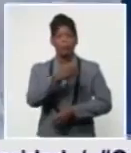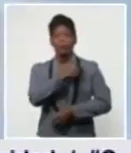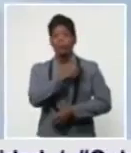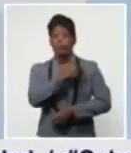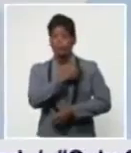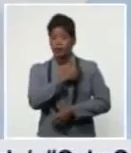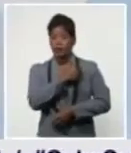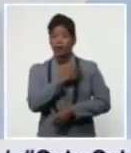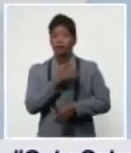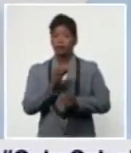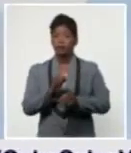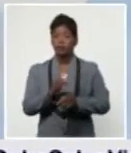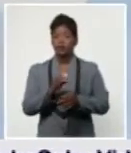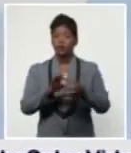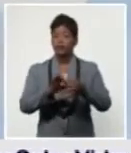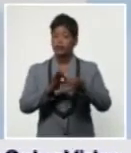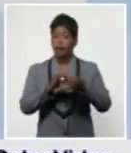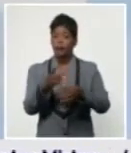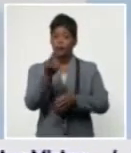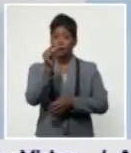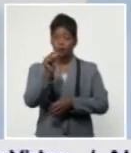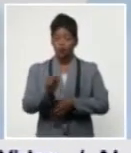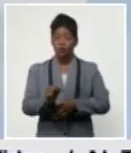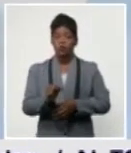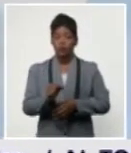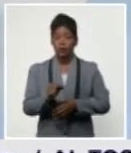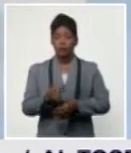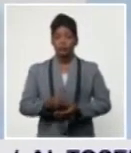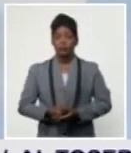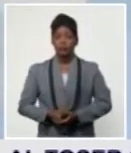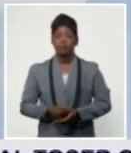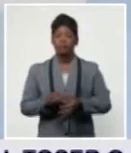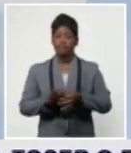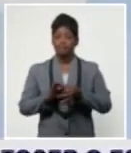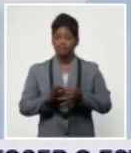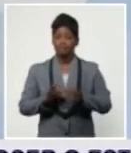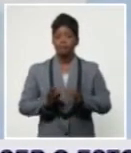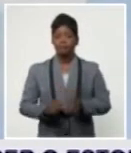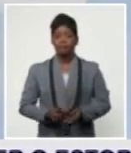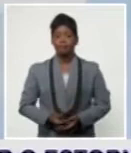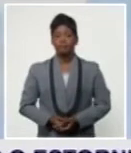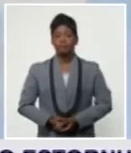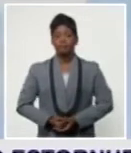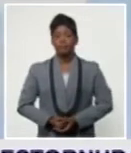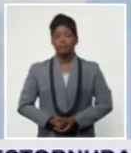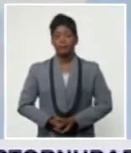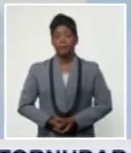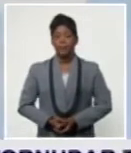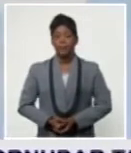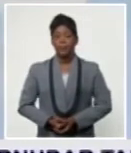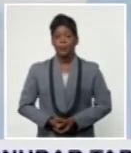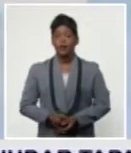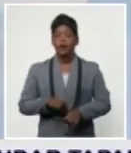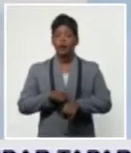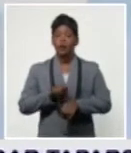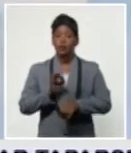admitted to the Dr. Luis Diaz Soto Military Hospital. She is in serious condition.